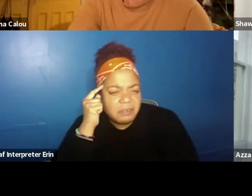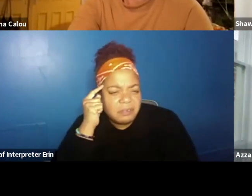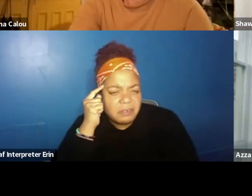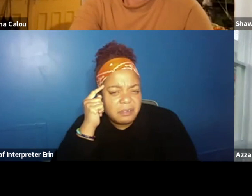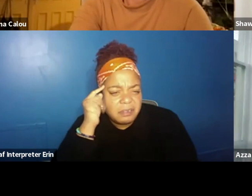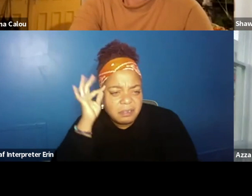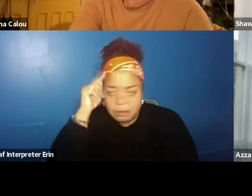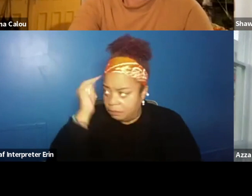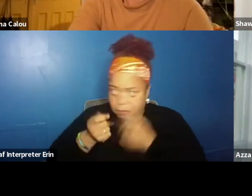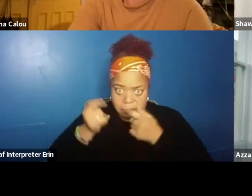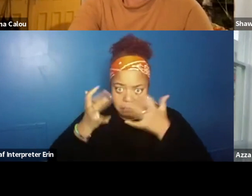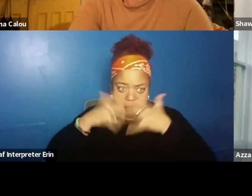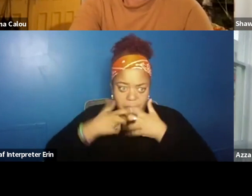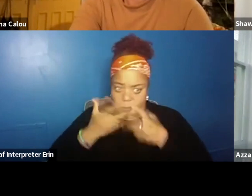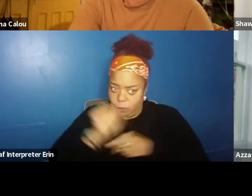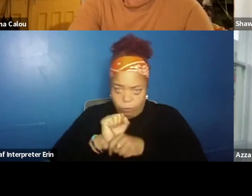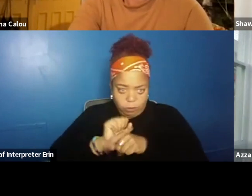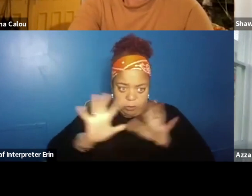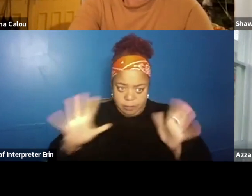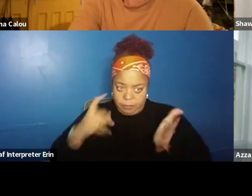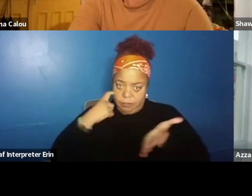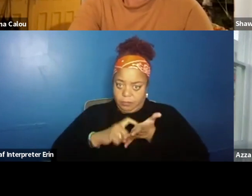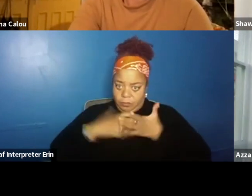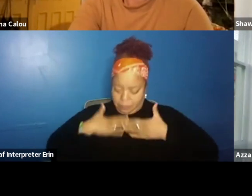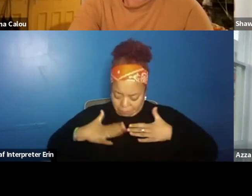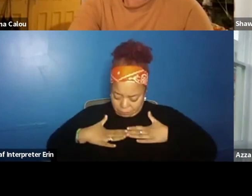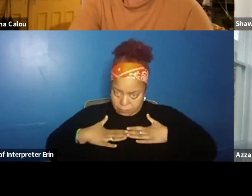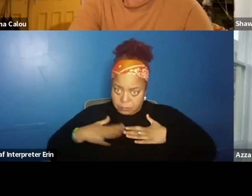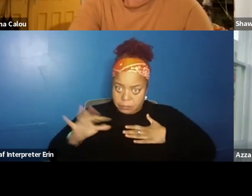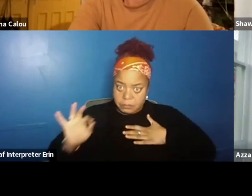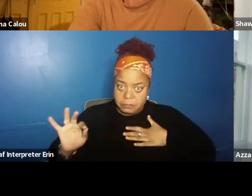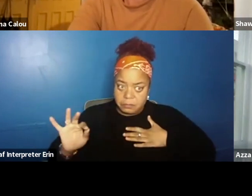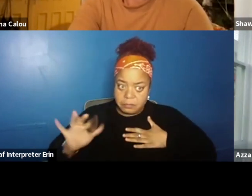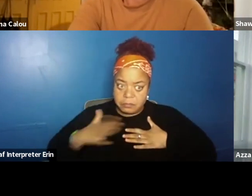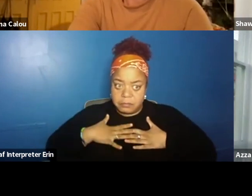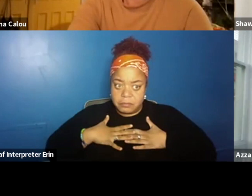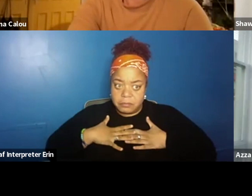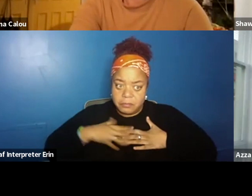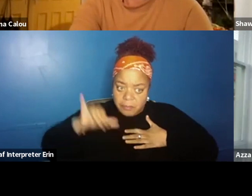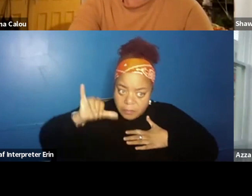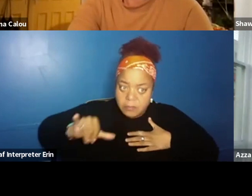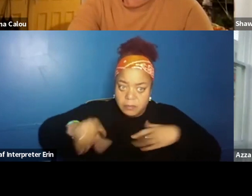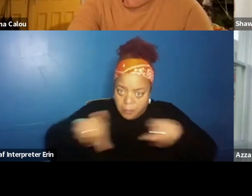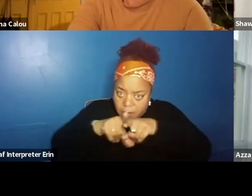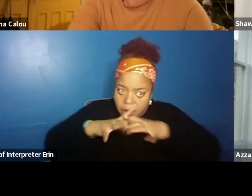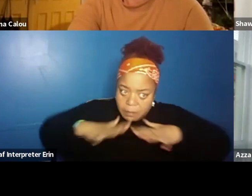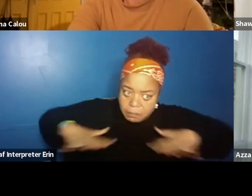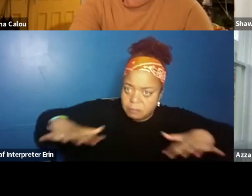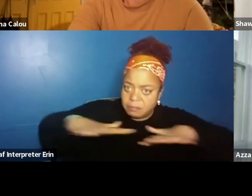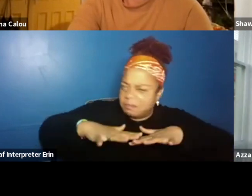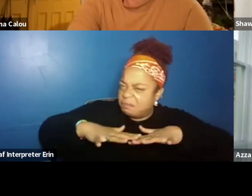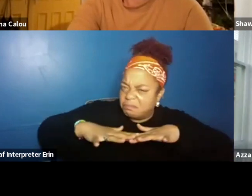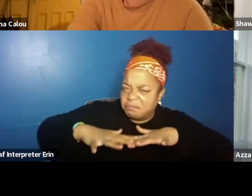is recognizing that you won't be where you are all the time, and that people need to be able to find you wherever you might